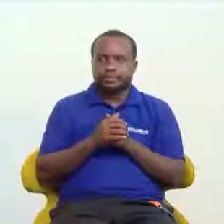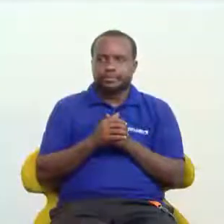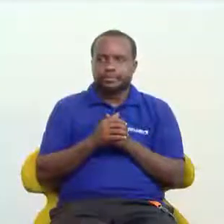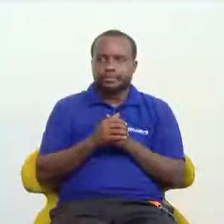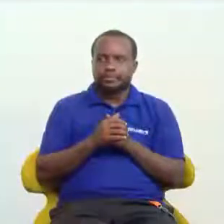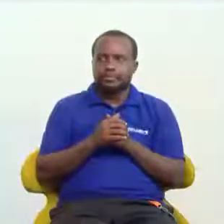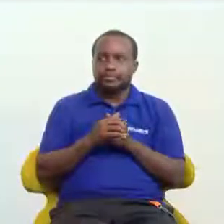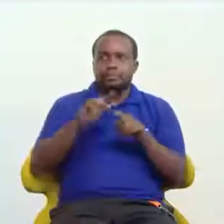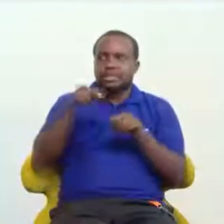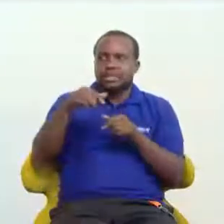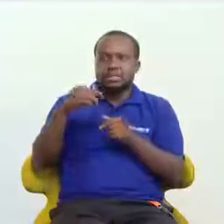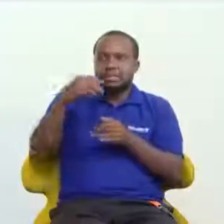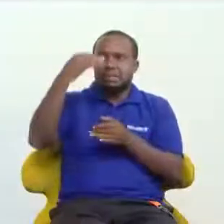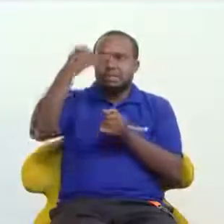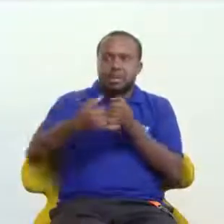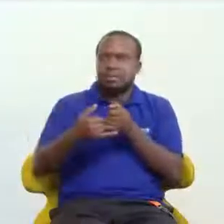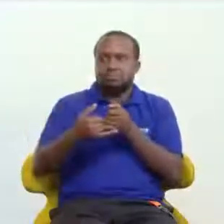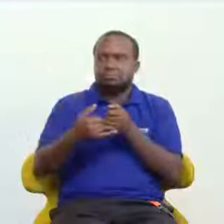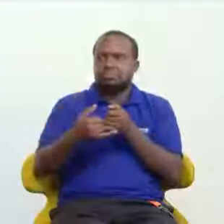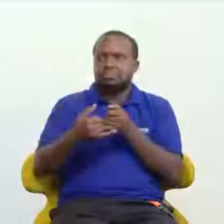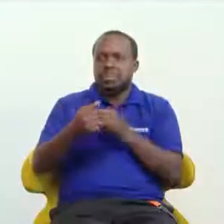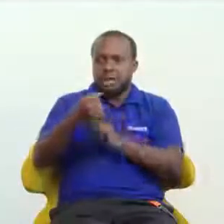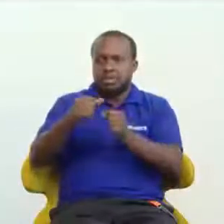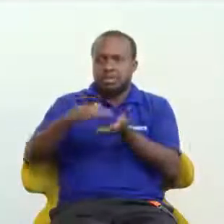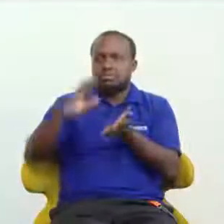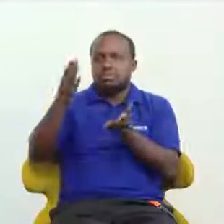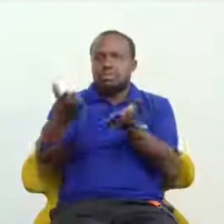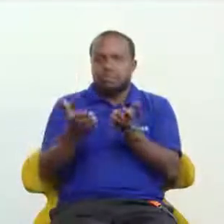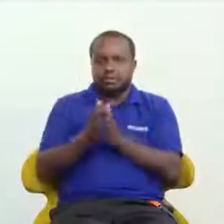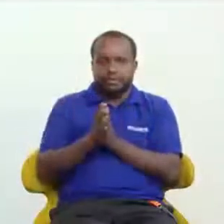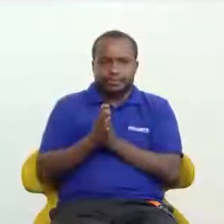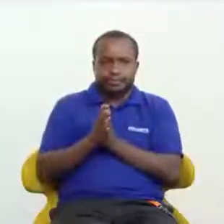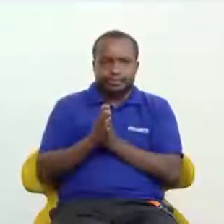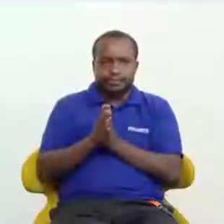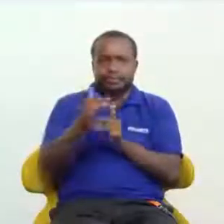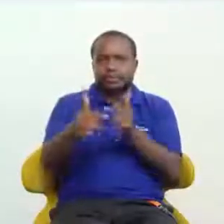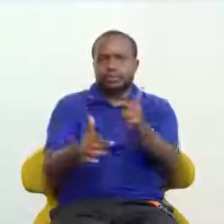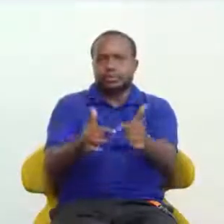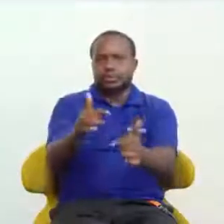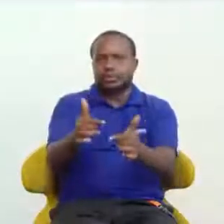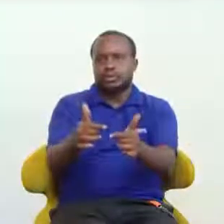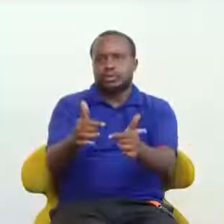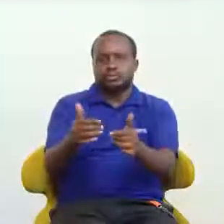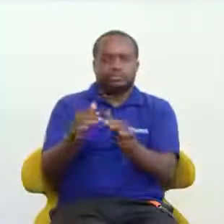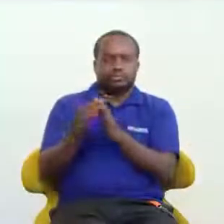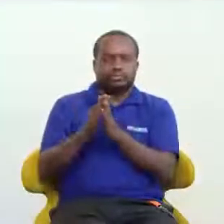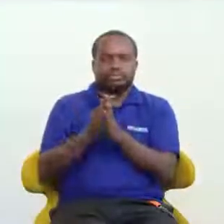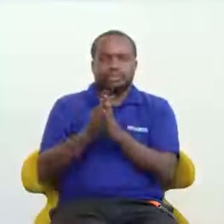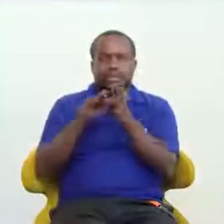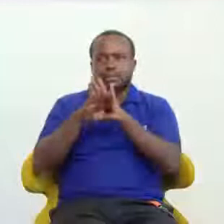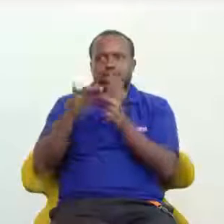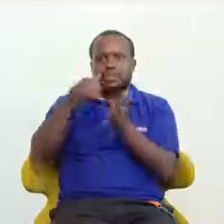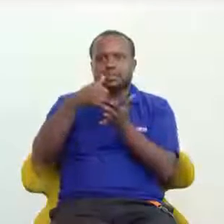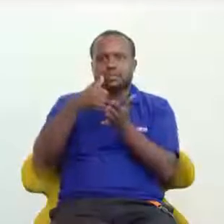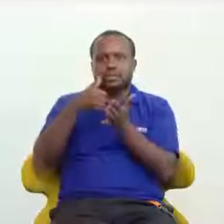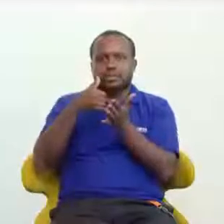But we're not done there. There's more work that can be done. So to continue, and here's something I want to bring up, accessibility inclusion is not a